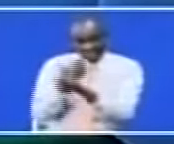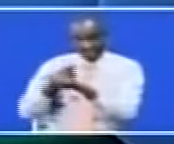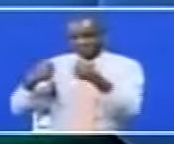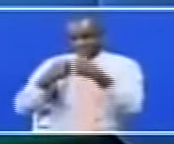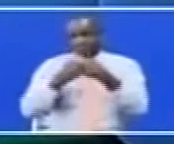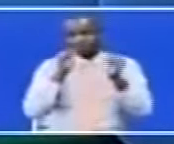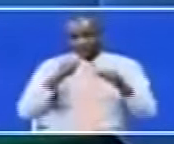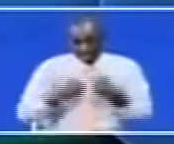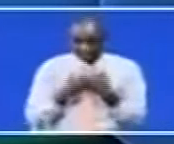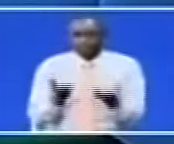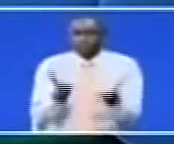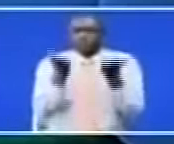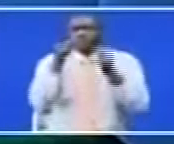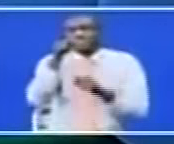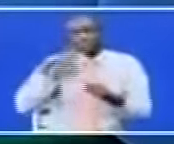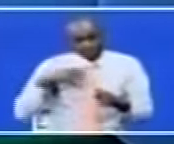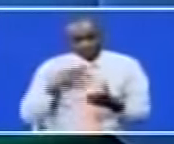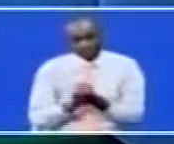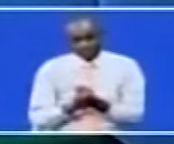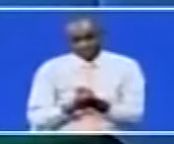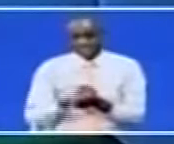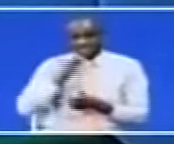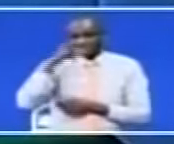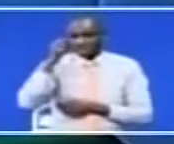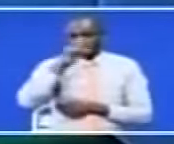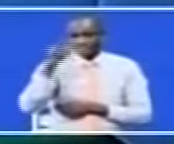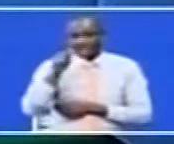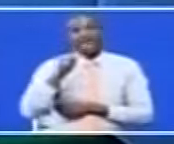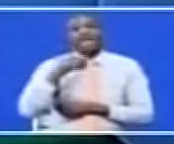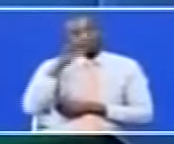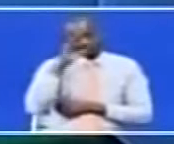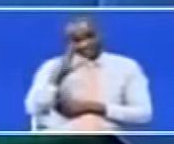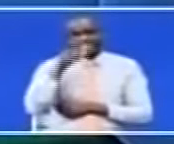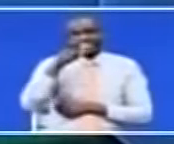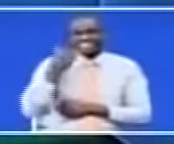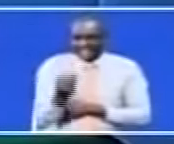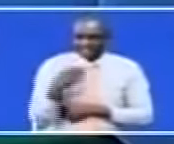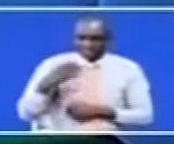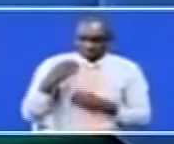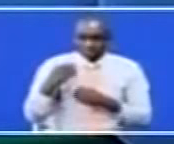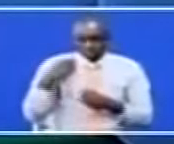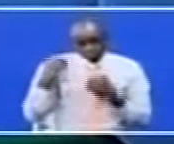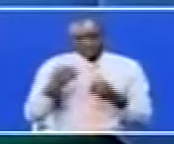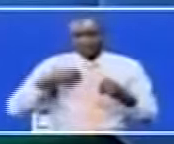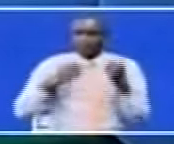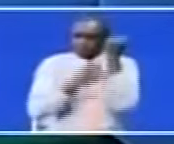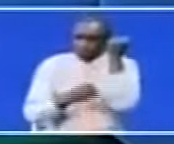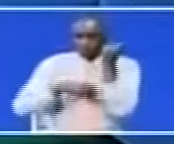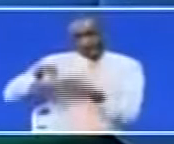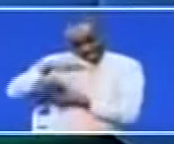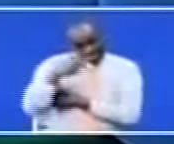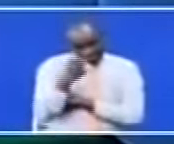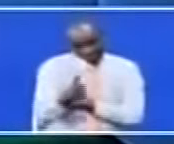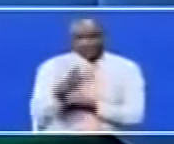clinics geared to improve the players' skills. Shamas RFC is a team of teenage young children from an unprivileged Nairobi